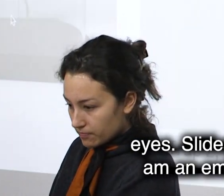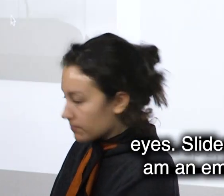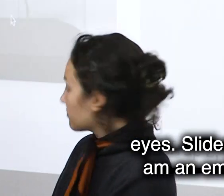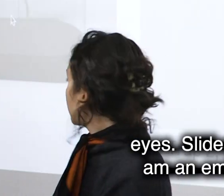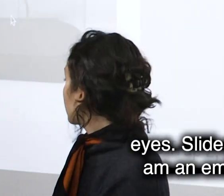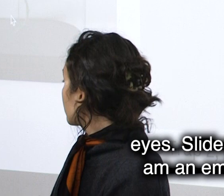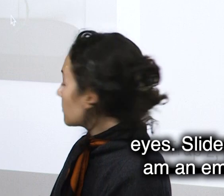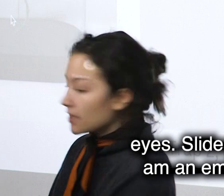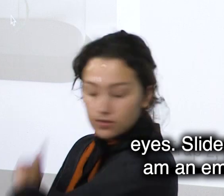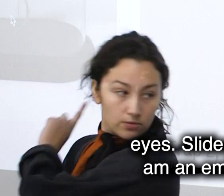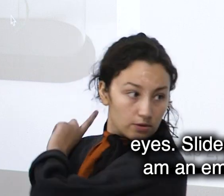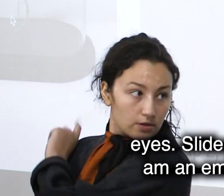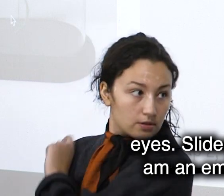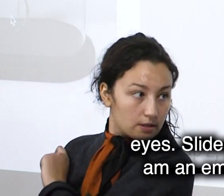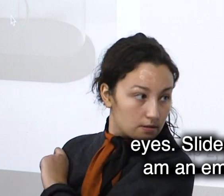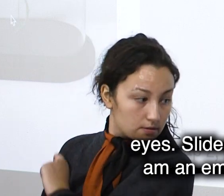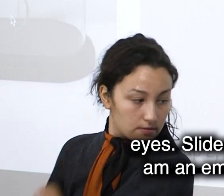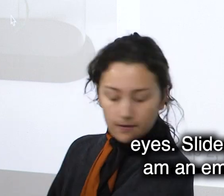Yeah.